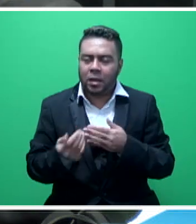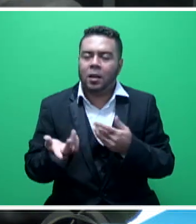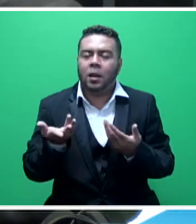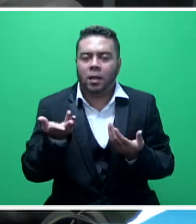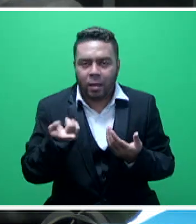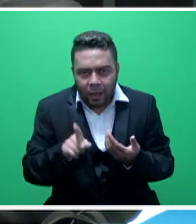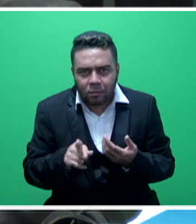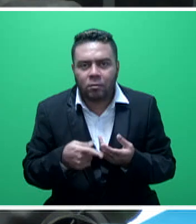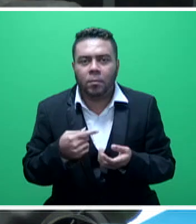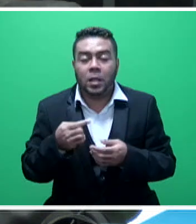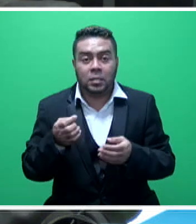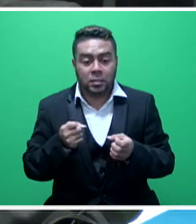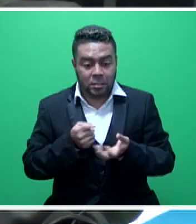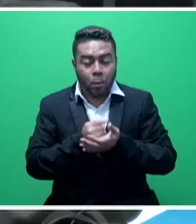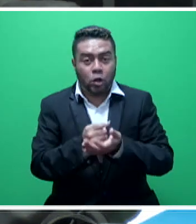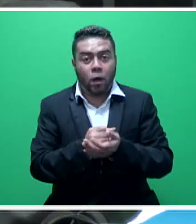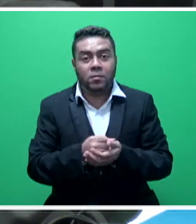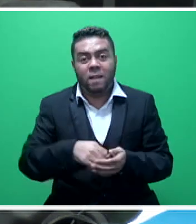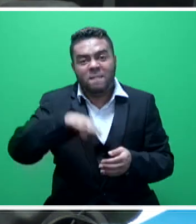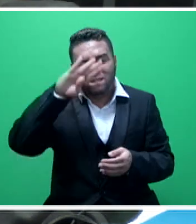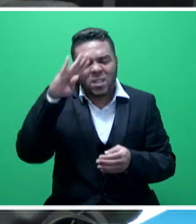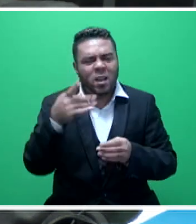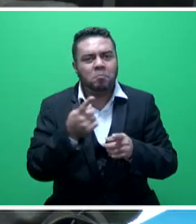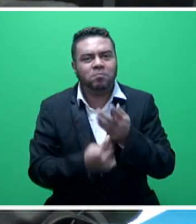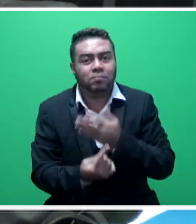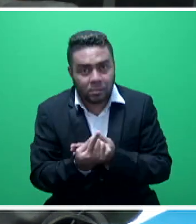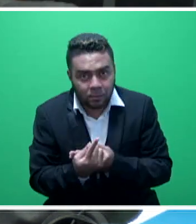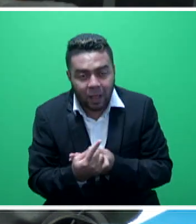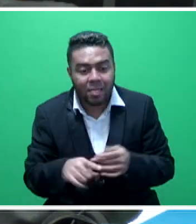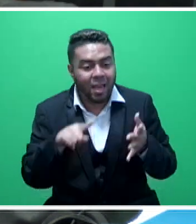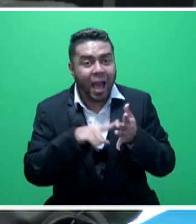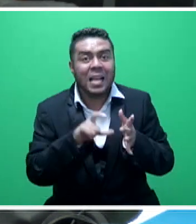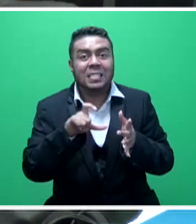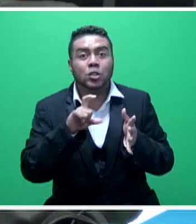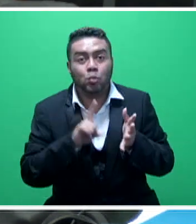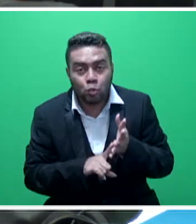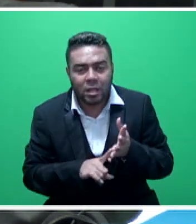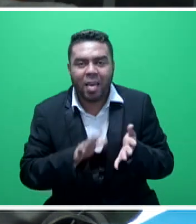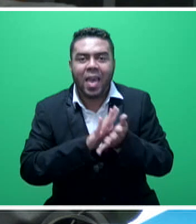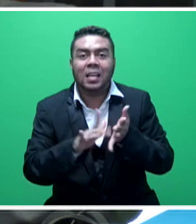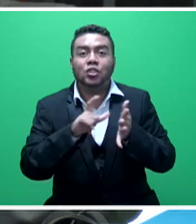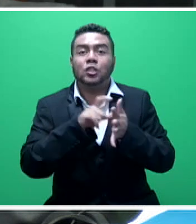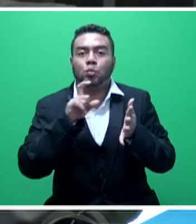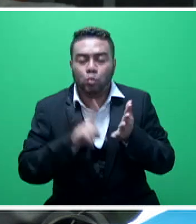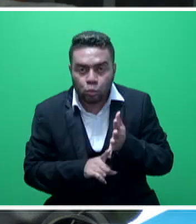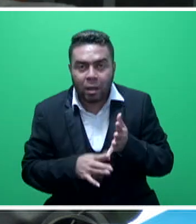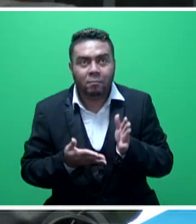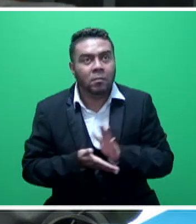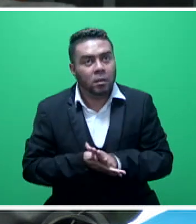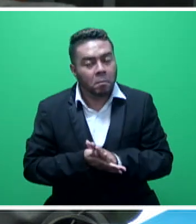cases. Support the running of the fever clinics, the ICUs, the HDUs, facilitate our risk communication